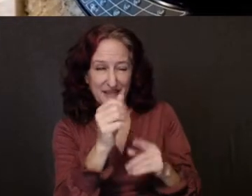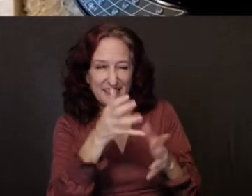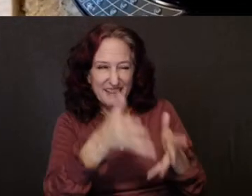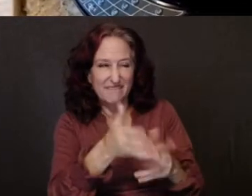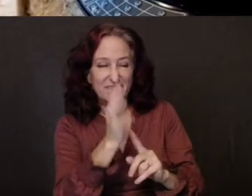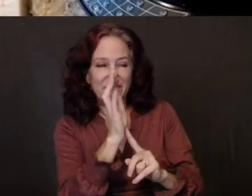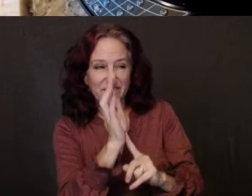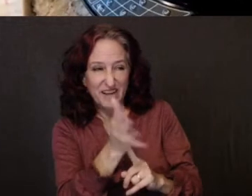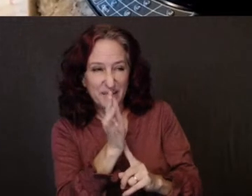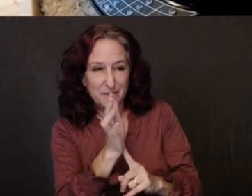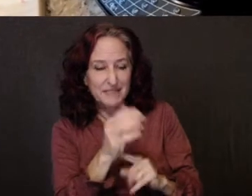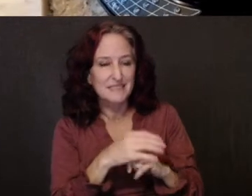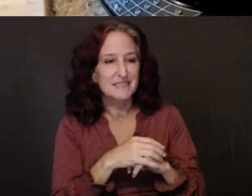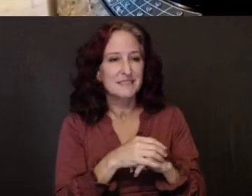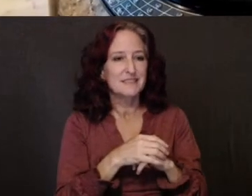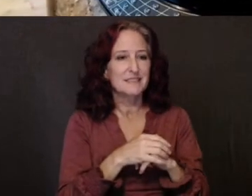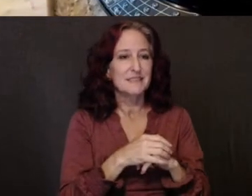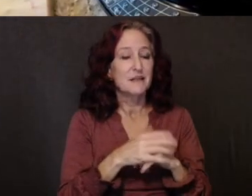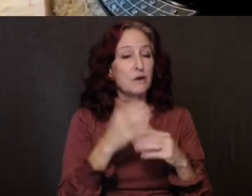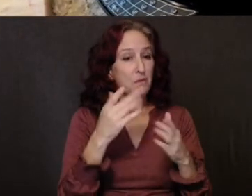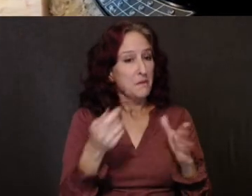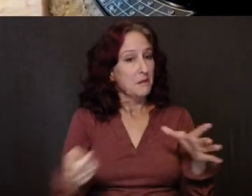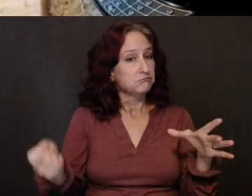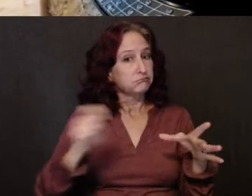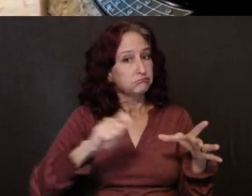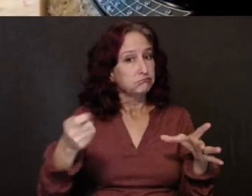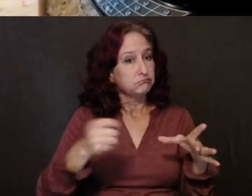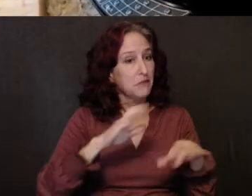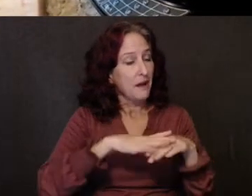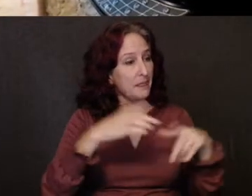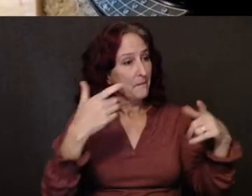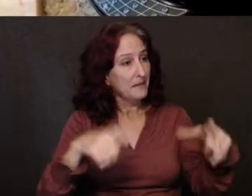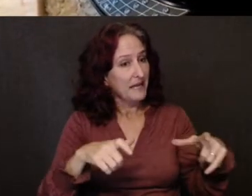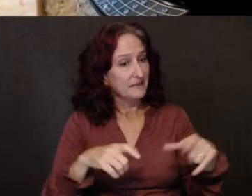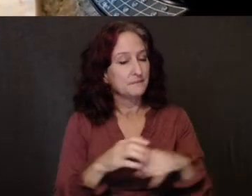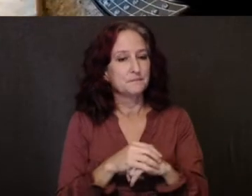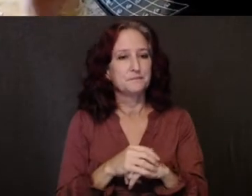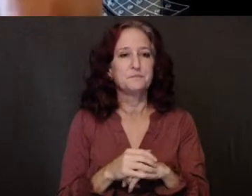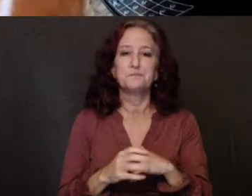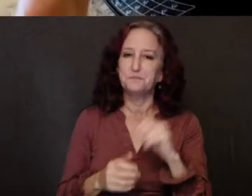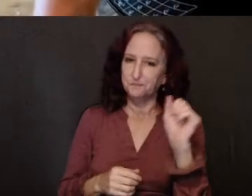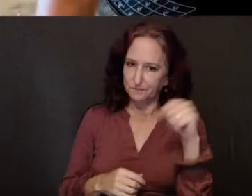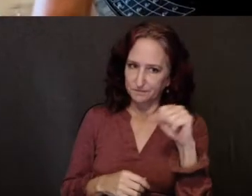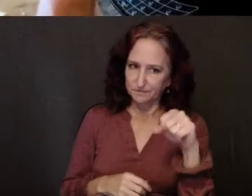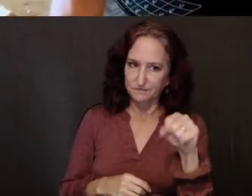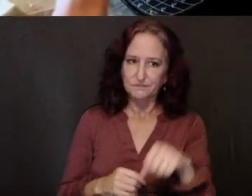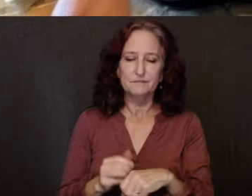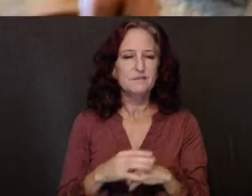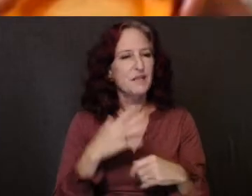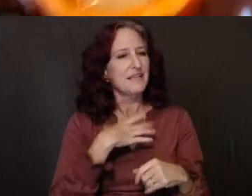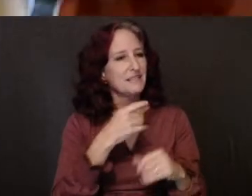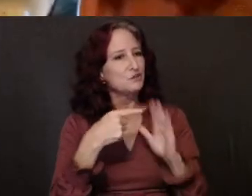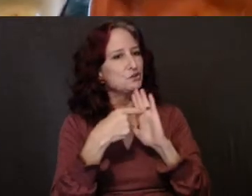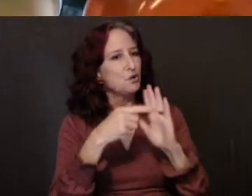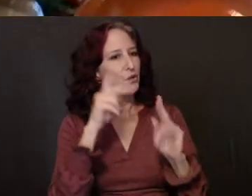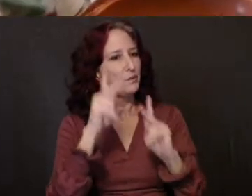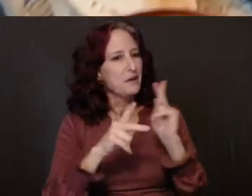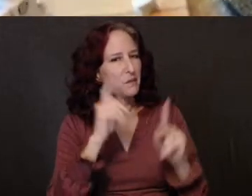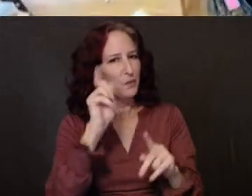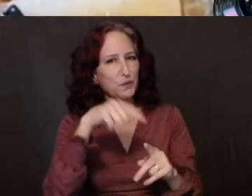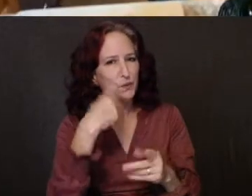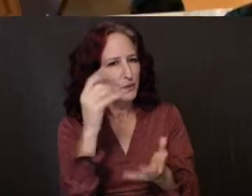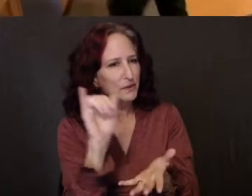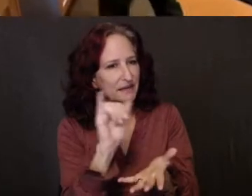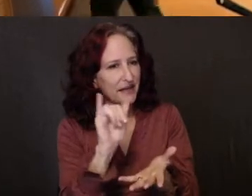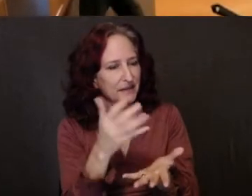world. And so chef, we're coming up on, you're having 5 minutes left, so I'm thinking maybe we should start